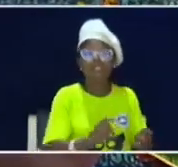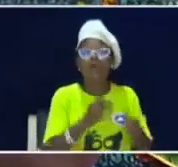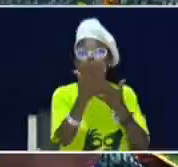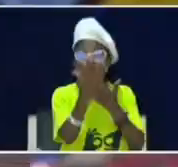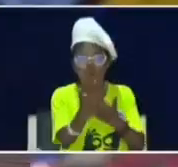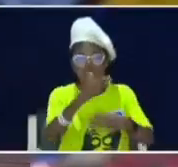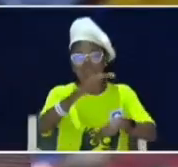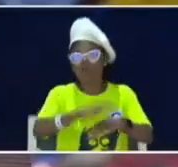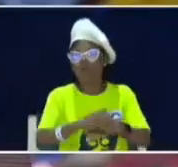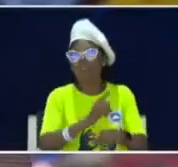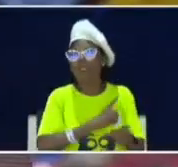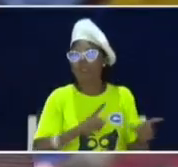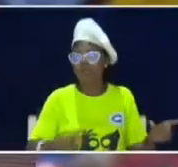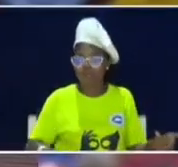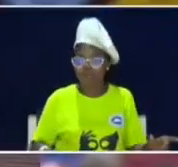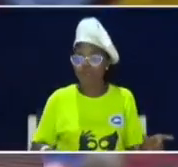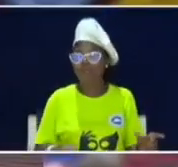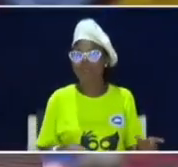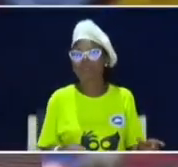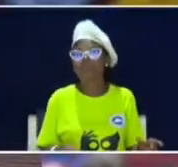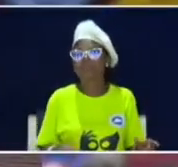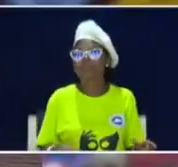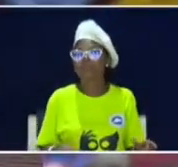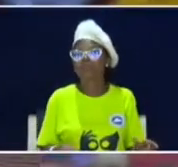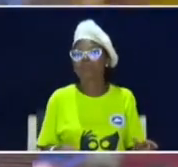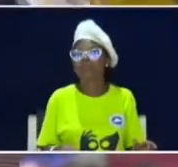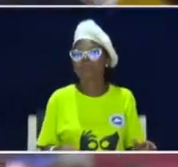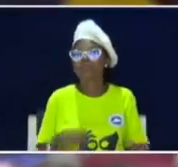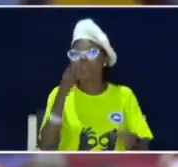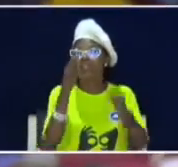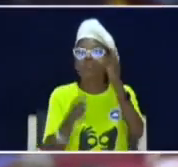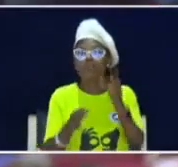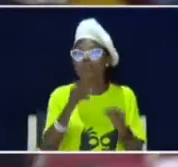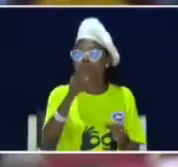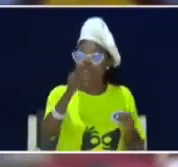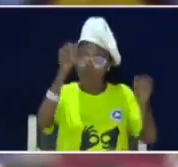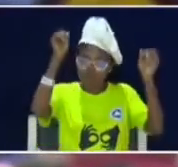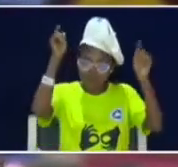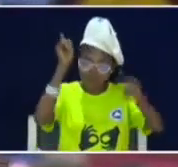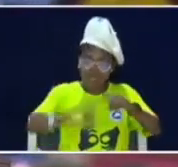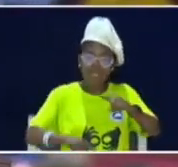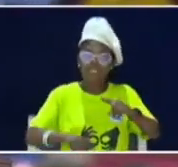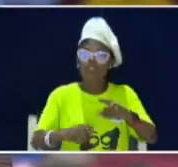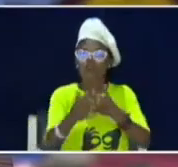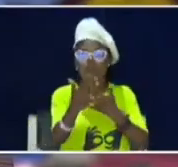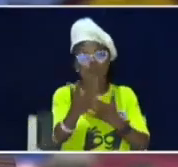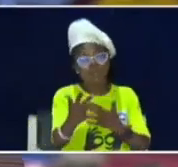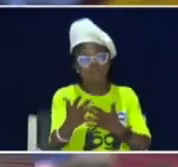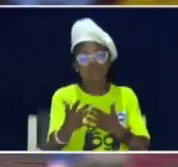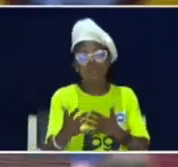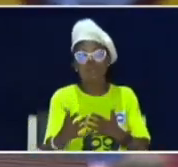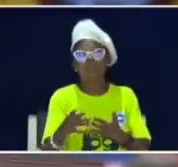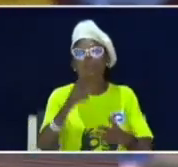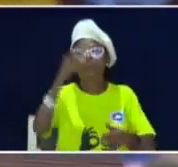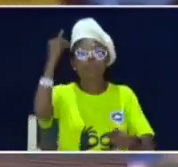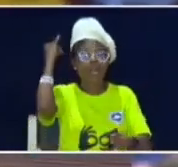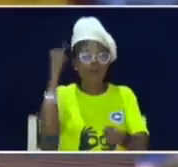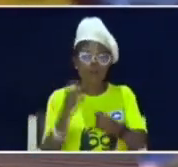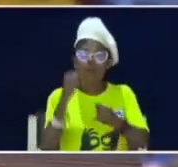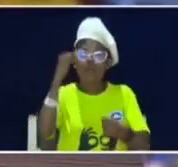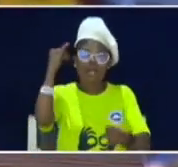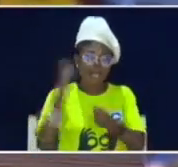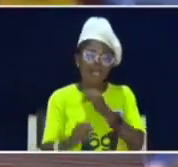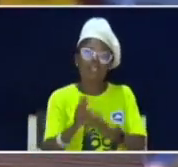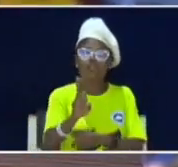The destiny of those that wait, don't waste. If you cannot wait in his presence, can I tell you tonight, you can end up being wasted in life and